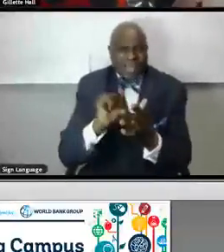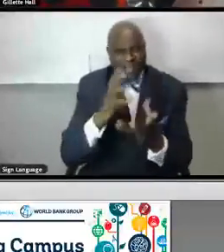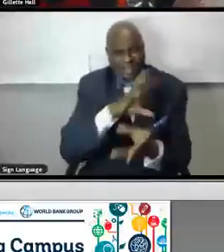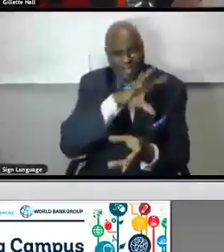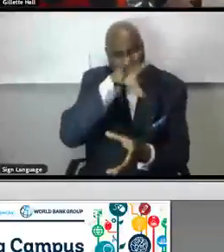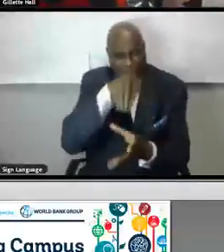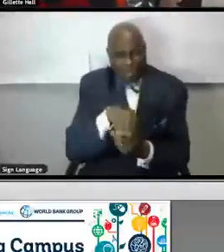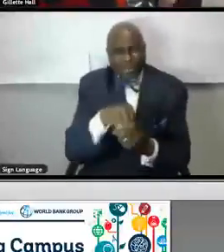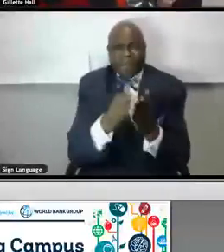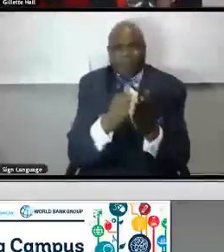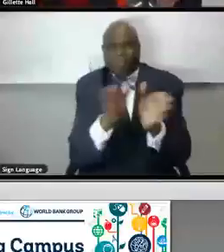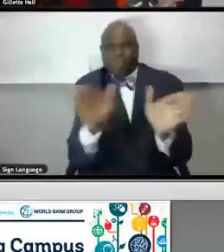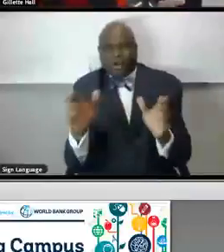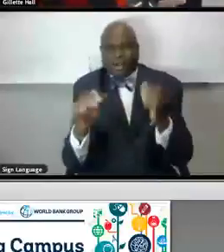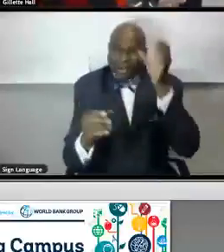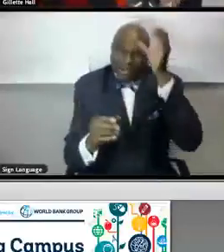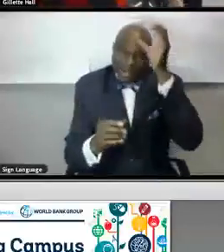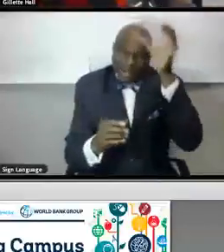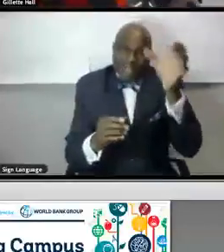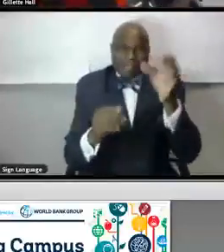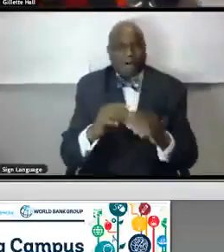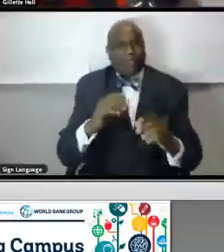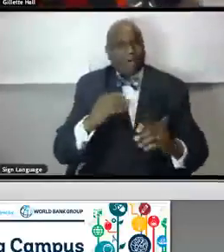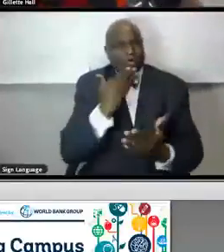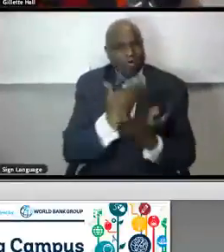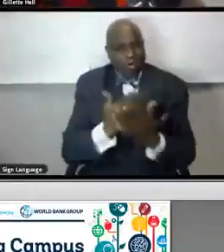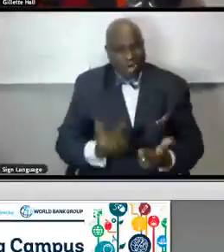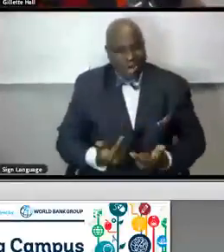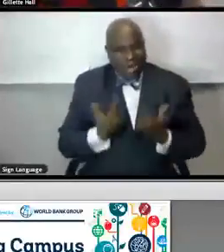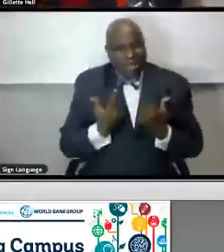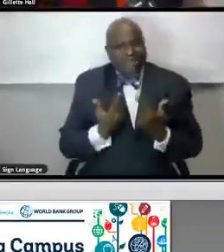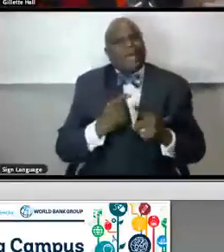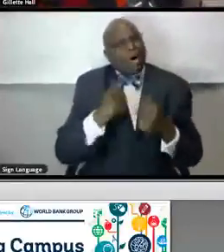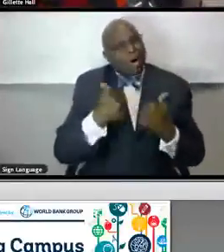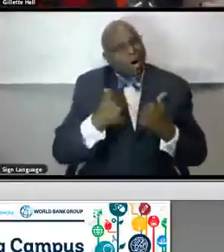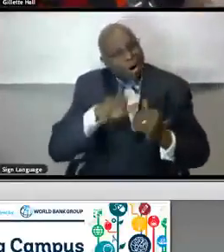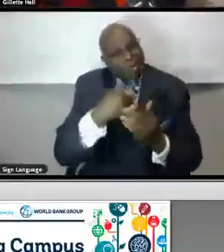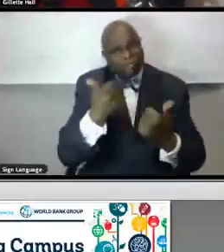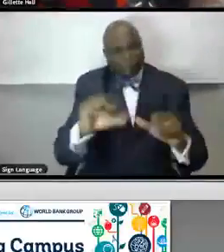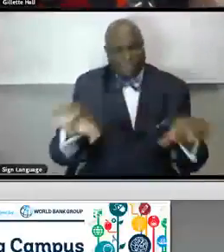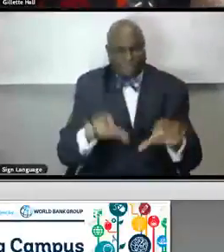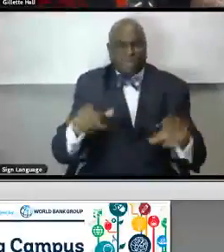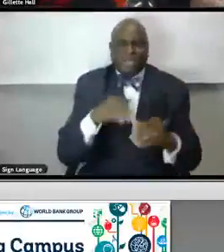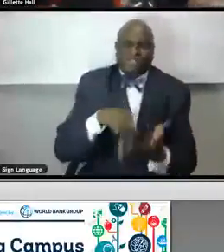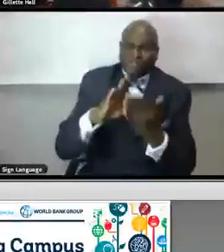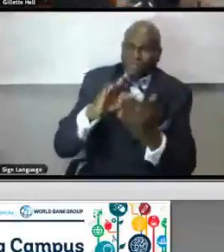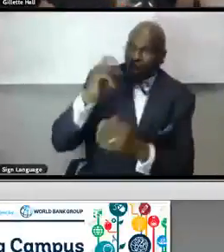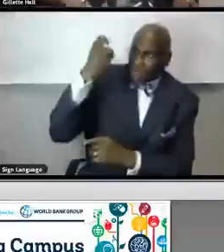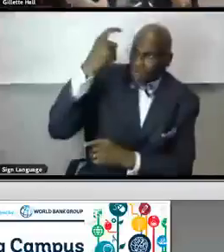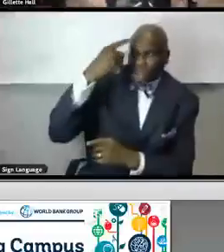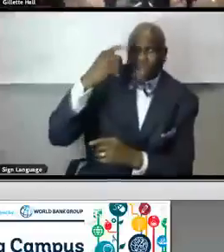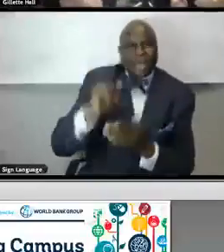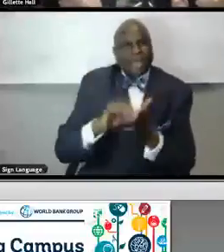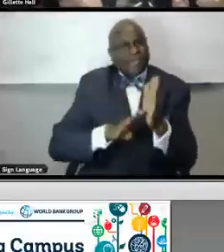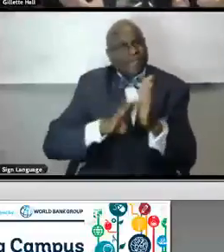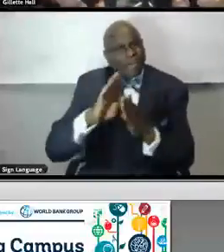embracing broader concepts of well-being, but all we are trying to do is to confront governments and